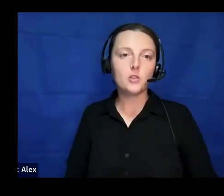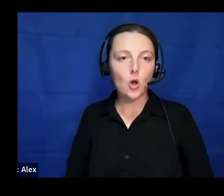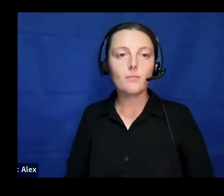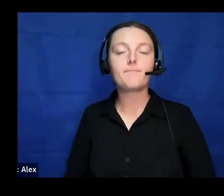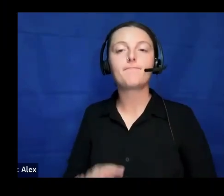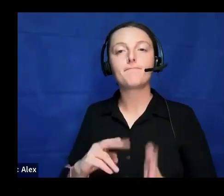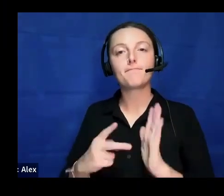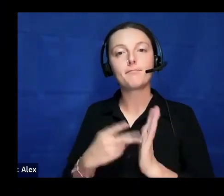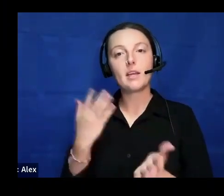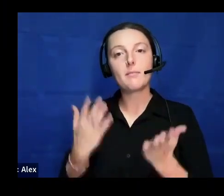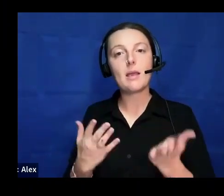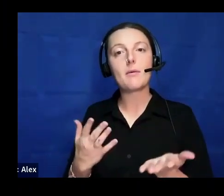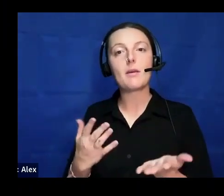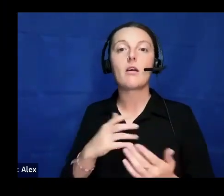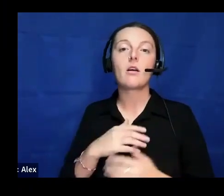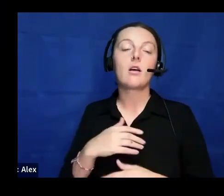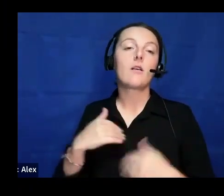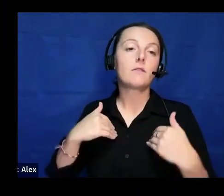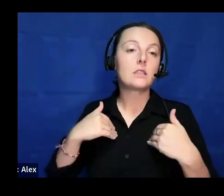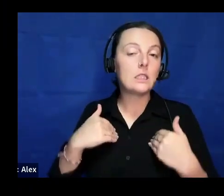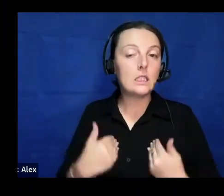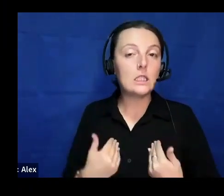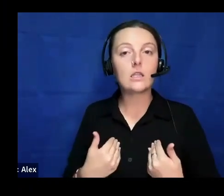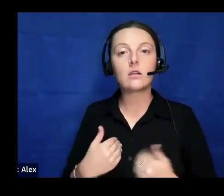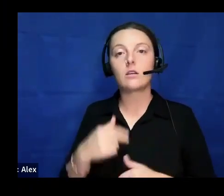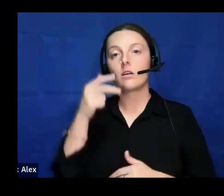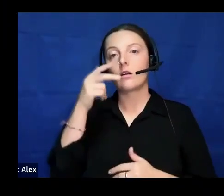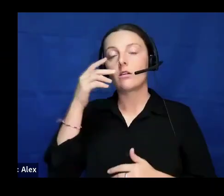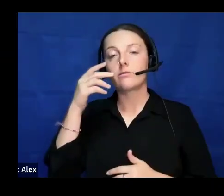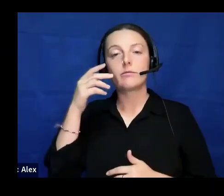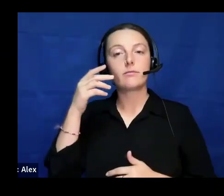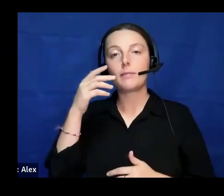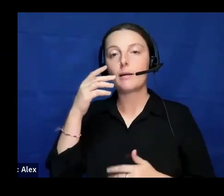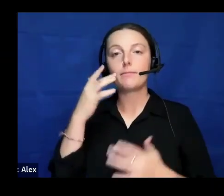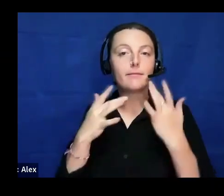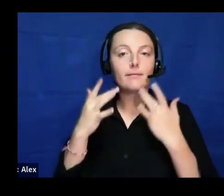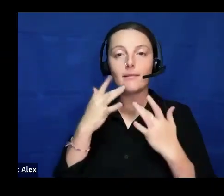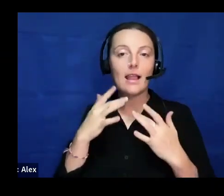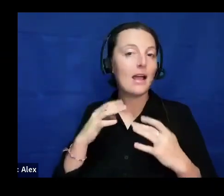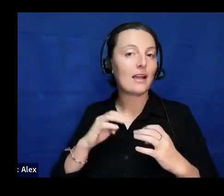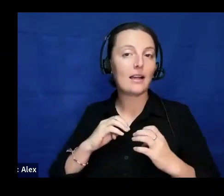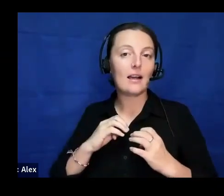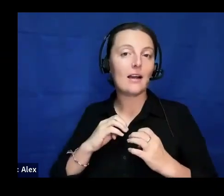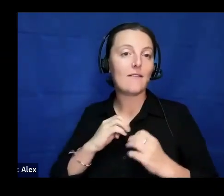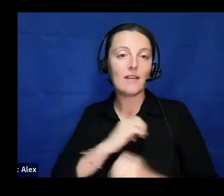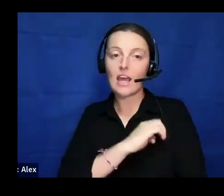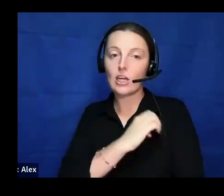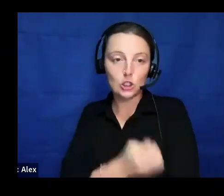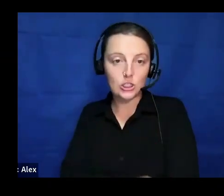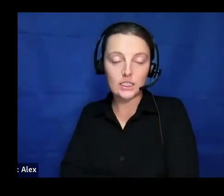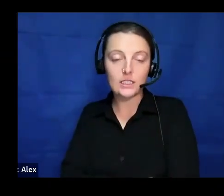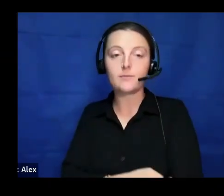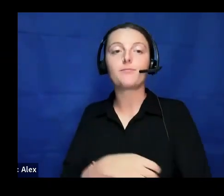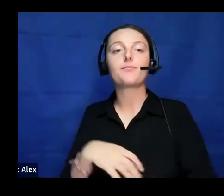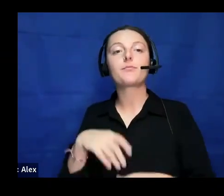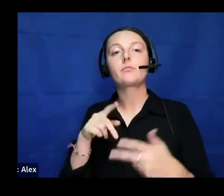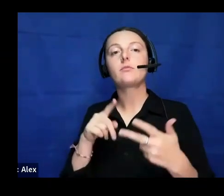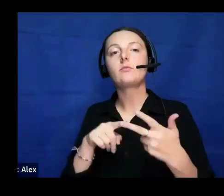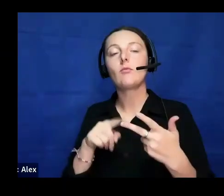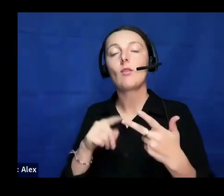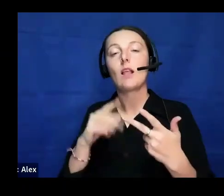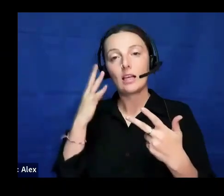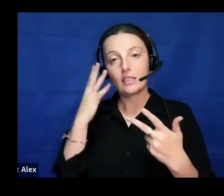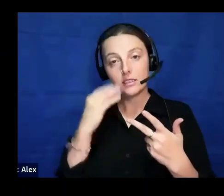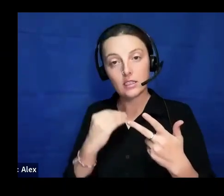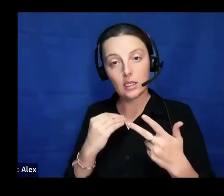fatigue, lack of energy. I highlighted this third one, sleeping too much or too little. Sleep is